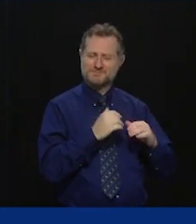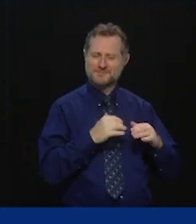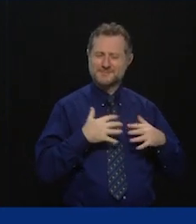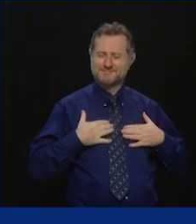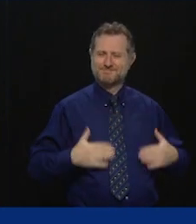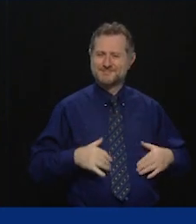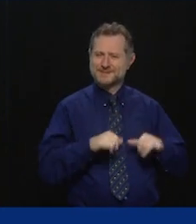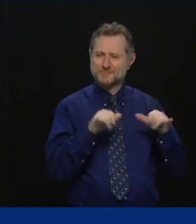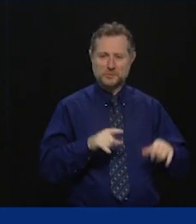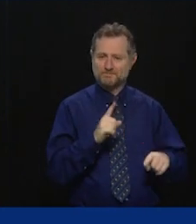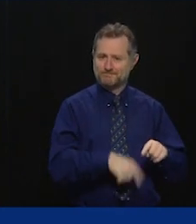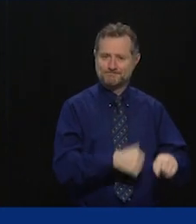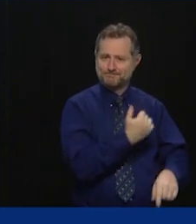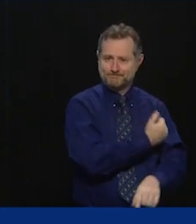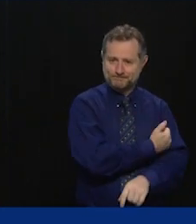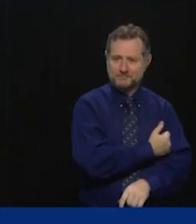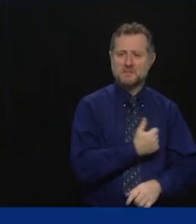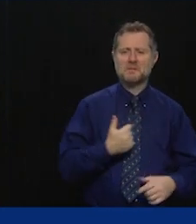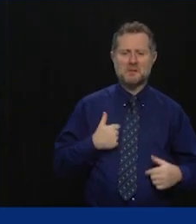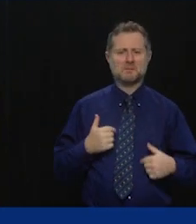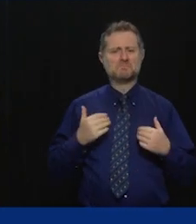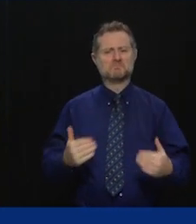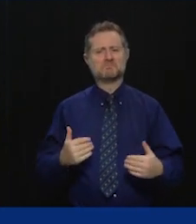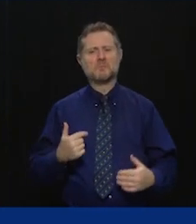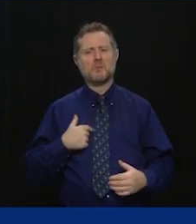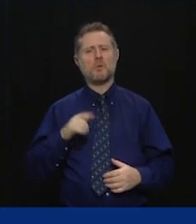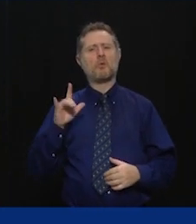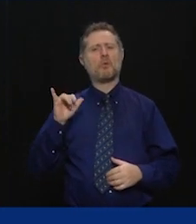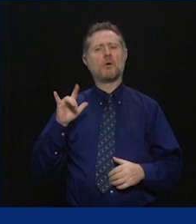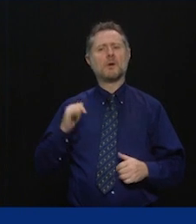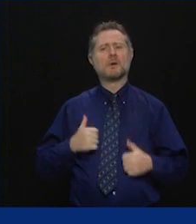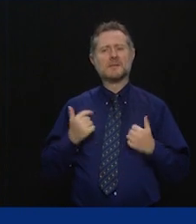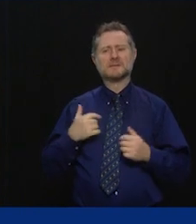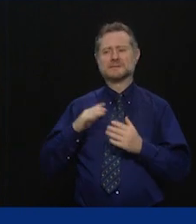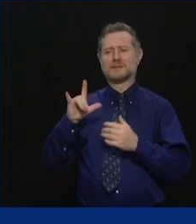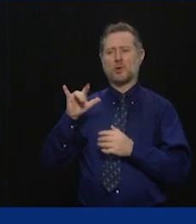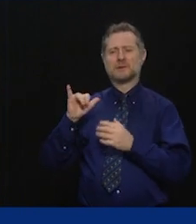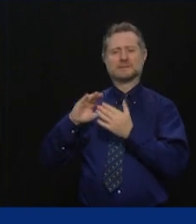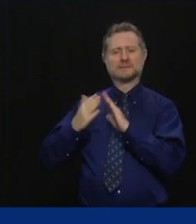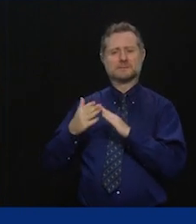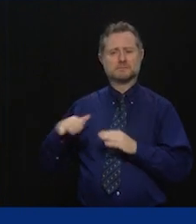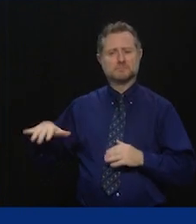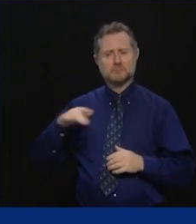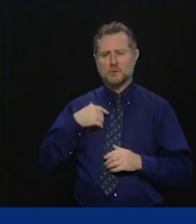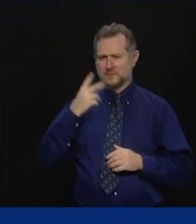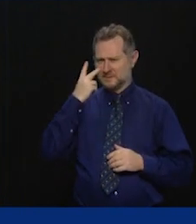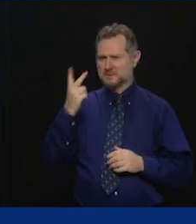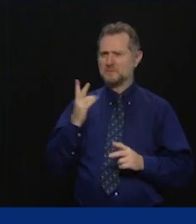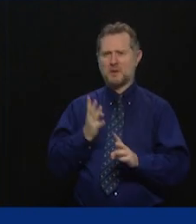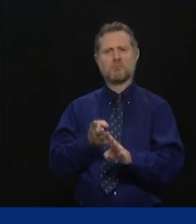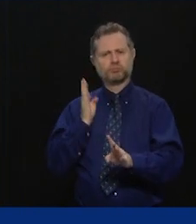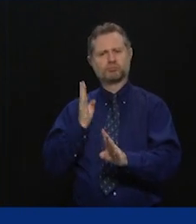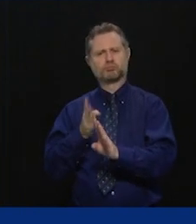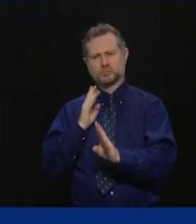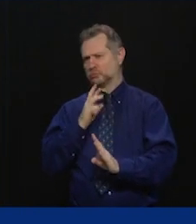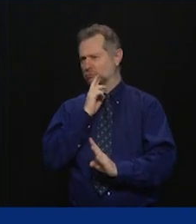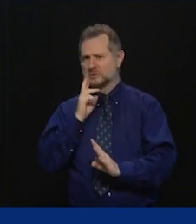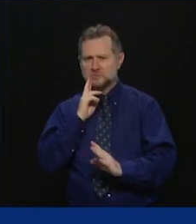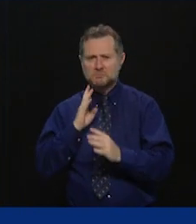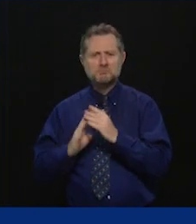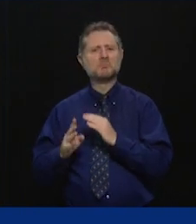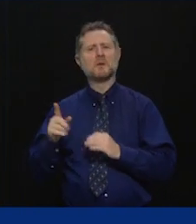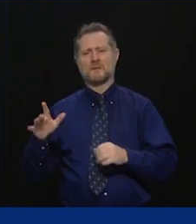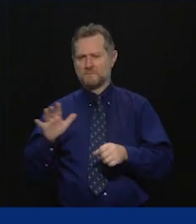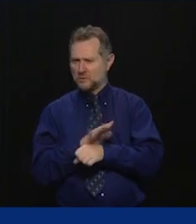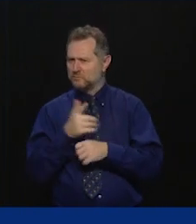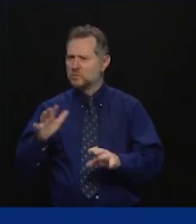Governor. I live right here in Long Island City, and to be able to see people starting to go into restaurants and who are fully vaccinated, and we're doing our